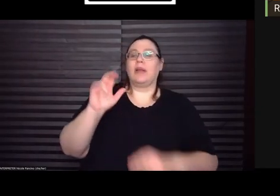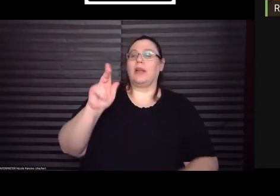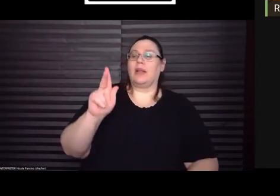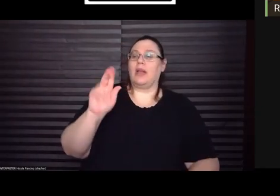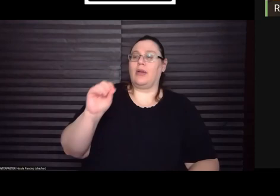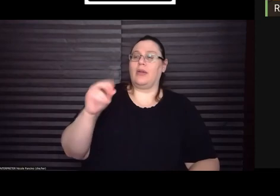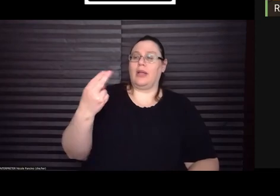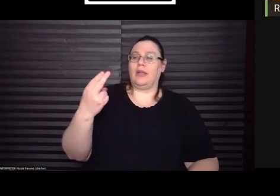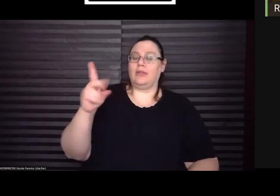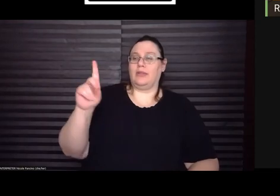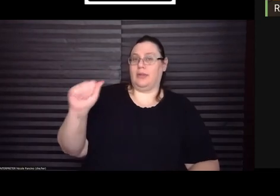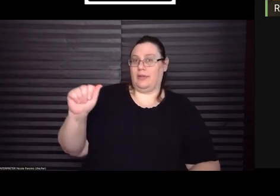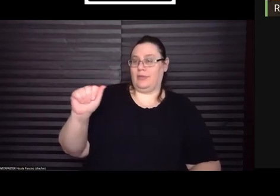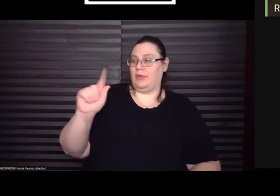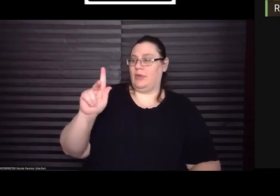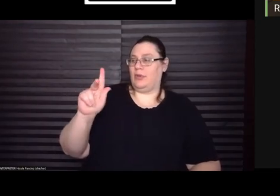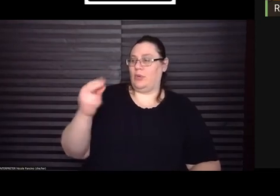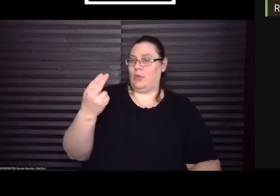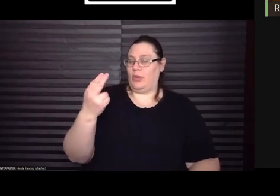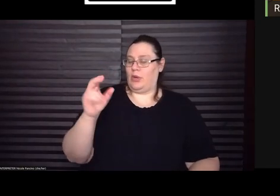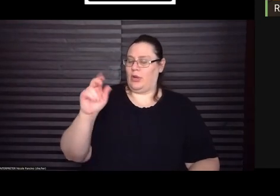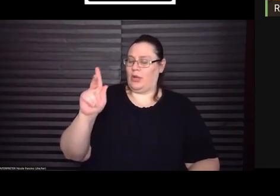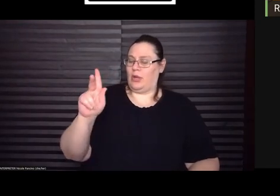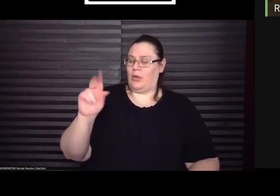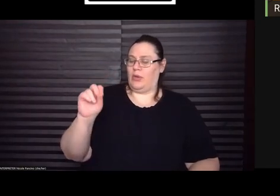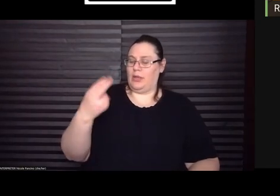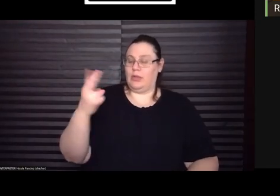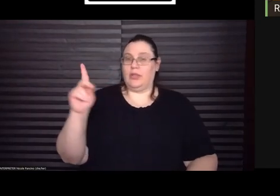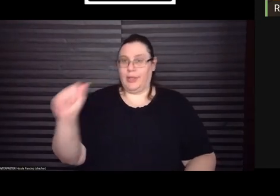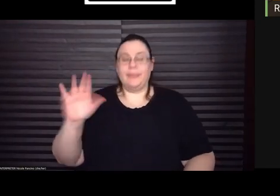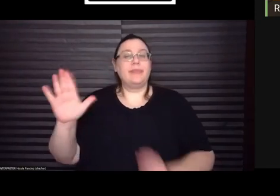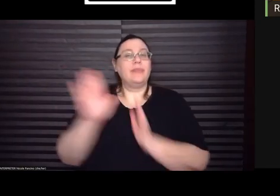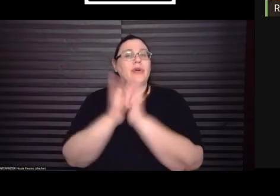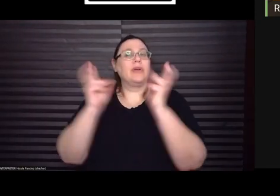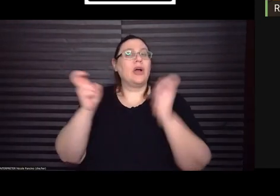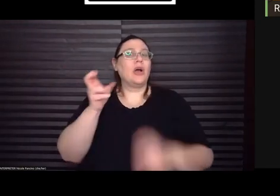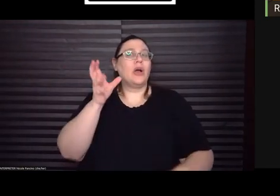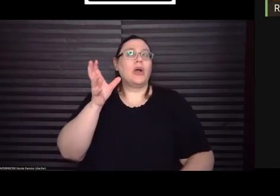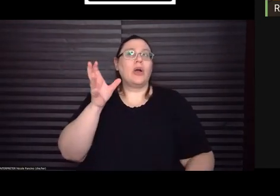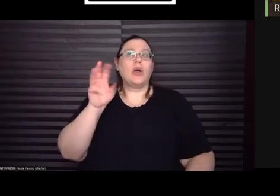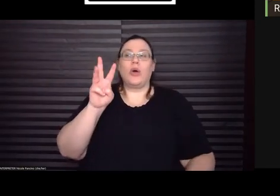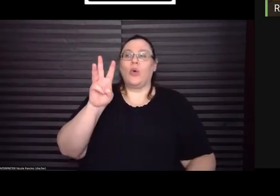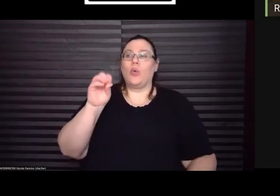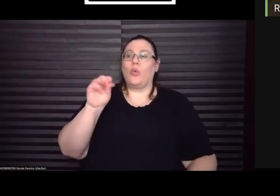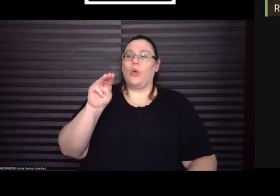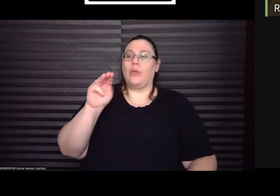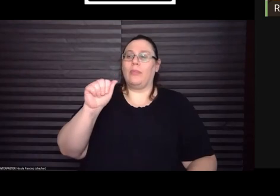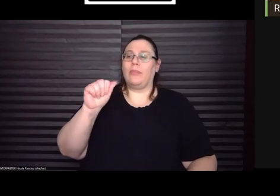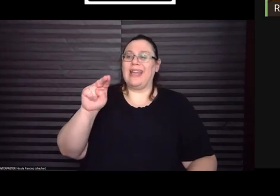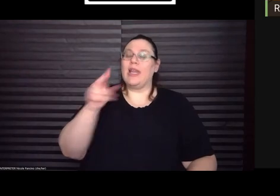is K-O-H-D-A. And her novel is called